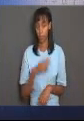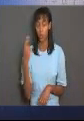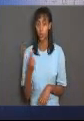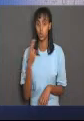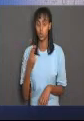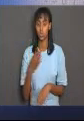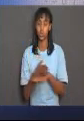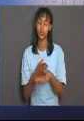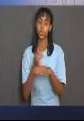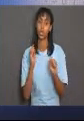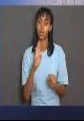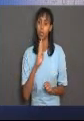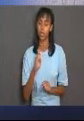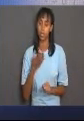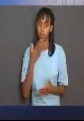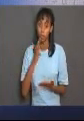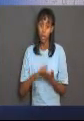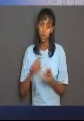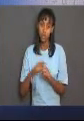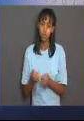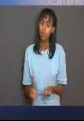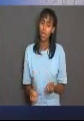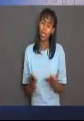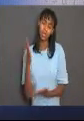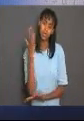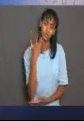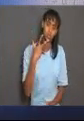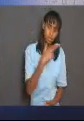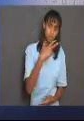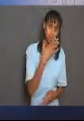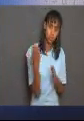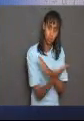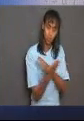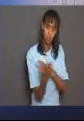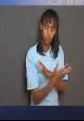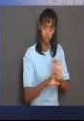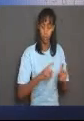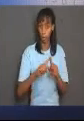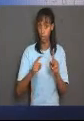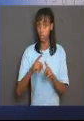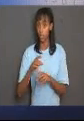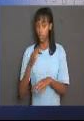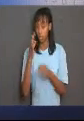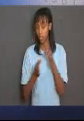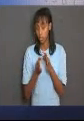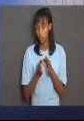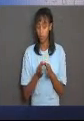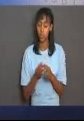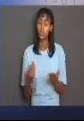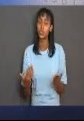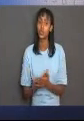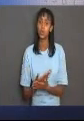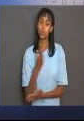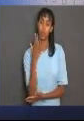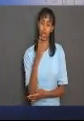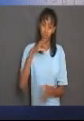Using wood can be bad if too many trees are cut down, but if new trees are planted as